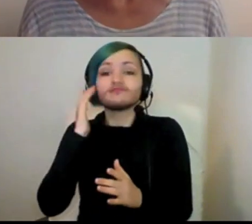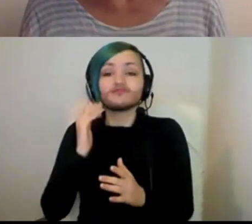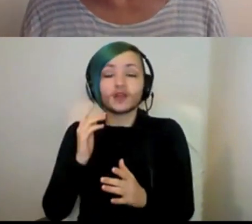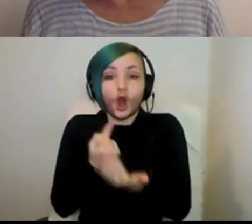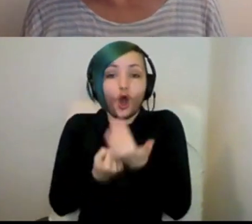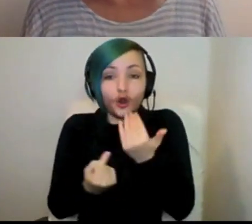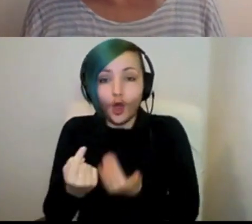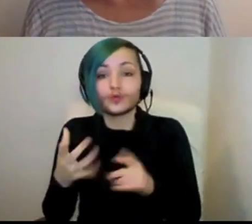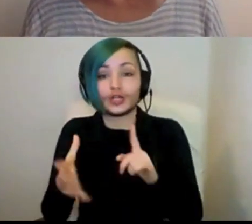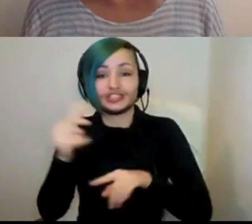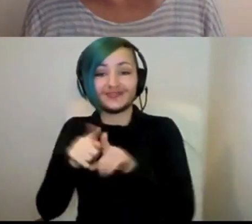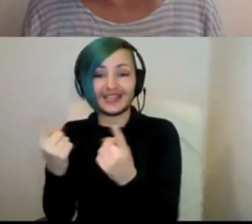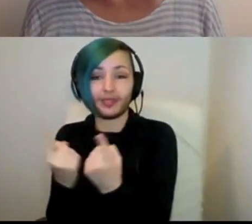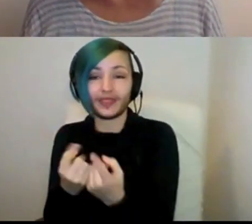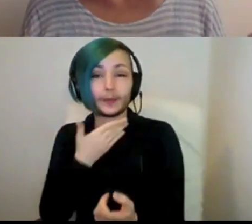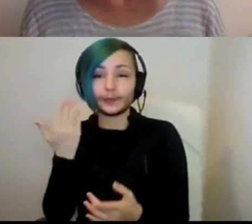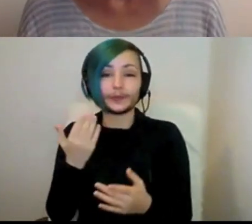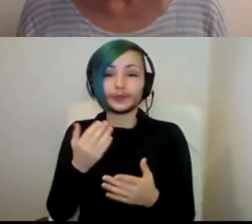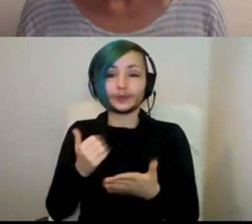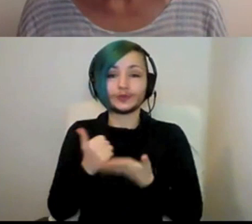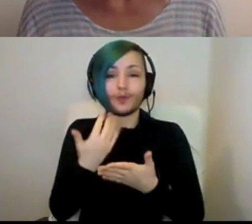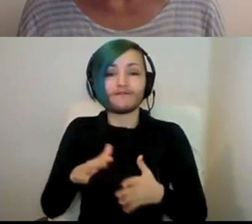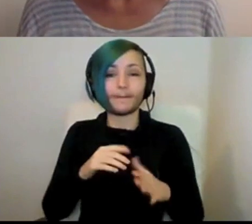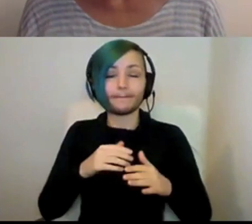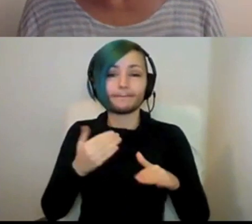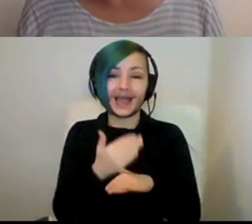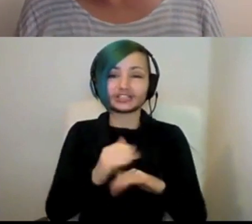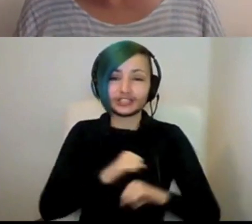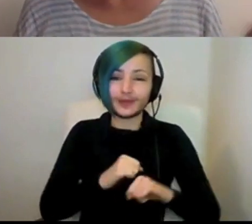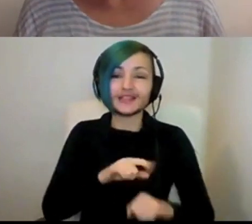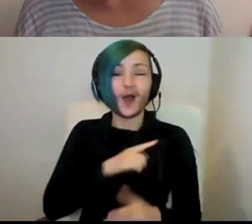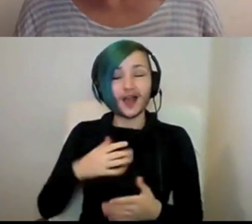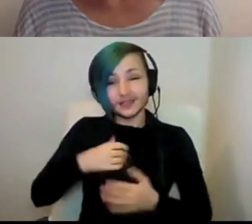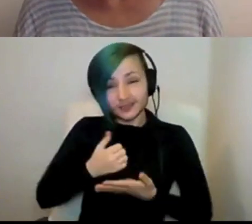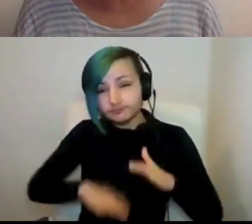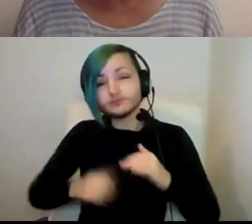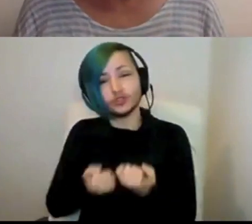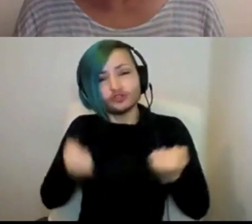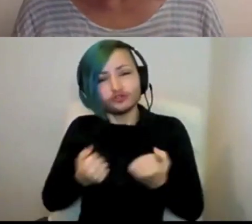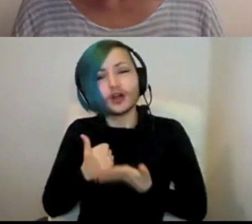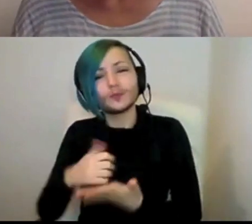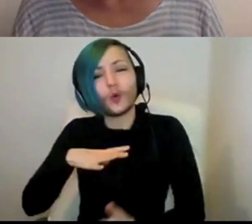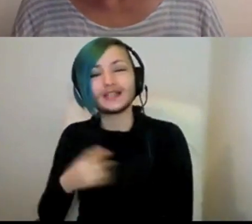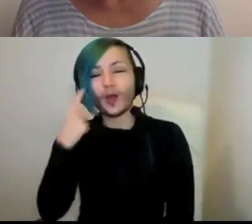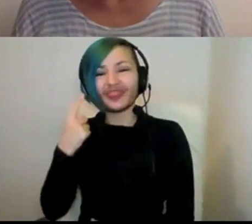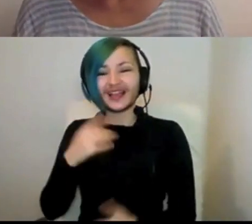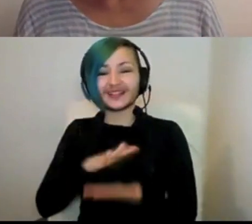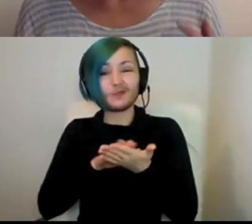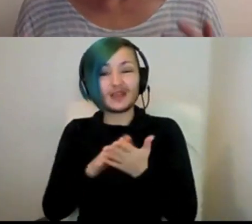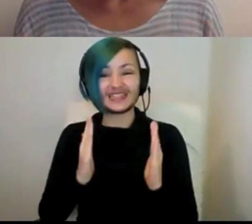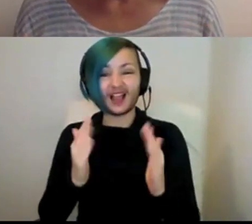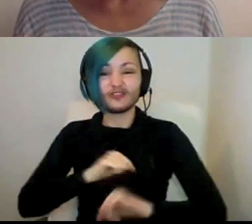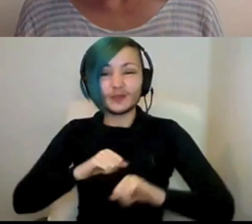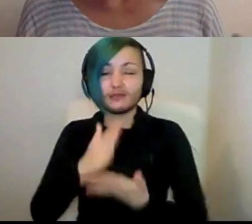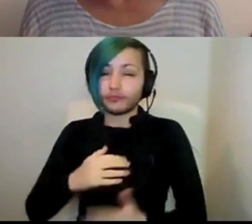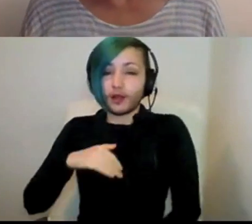wouldn't. No. Because her work requires so much support. And I think there is a nervousness around that. But, you know, that in